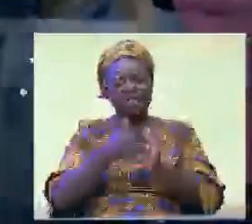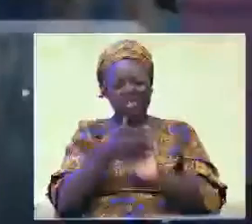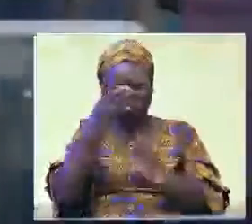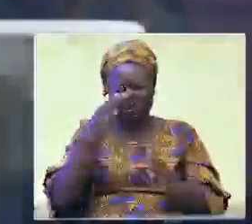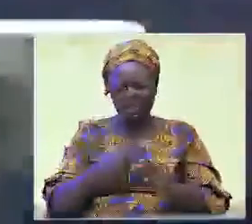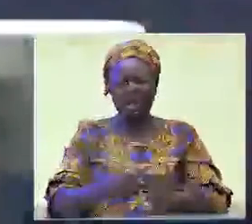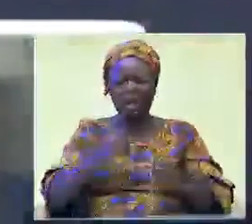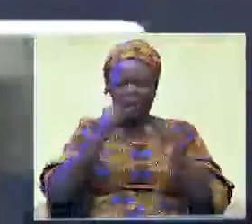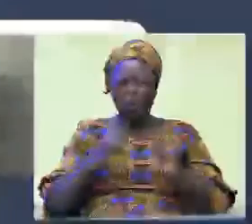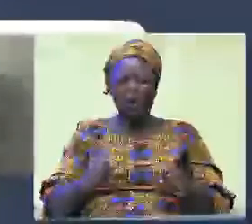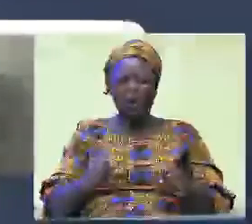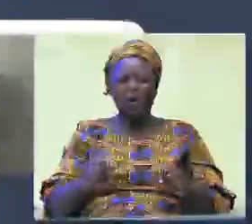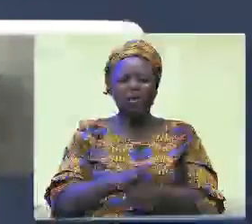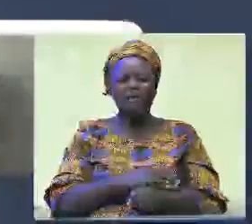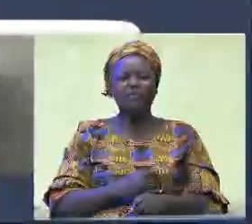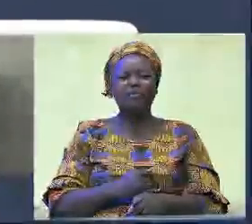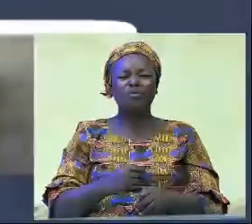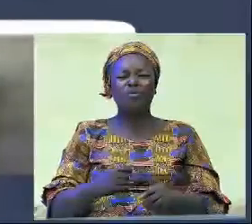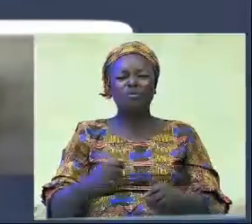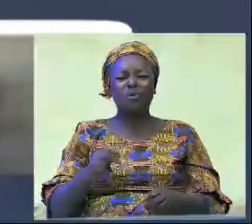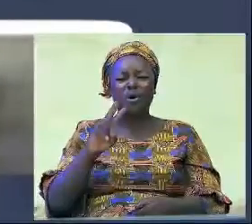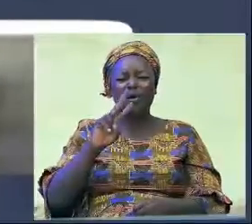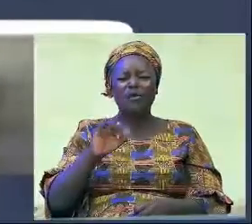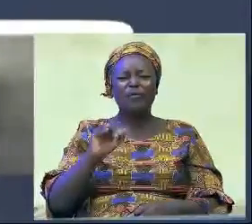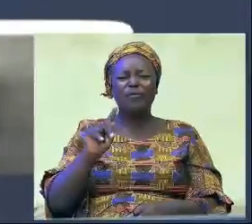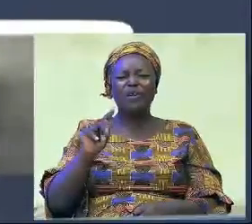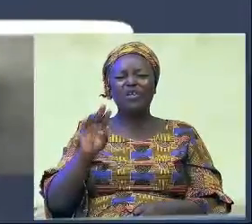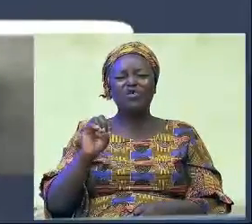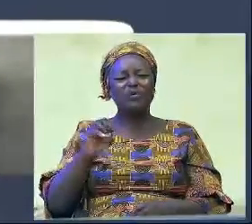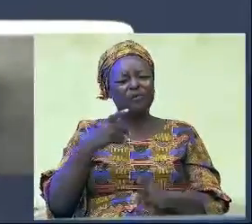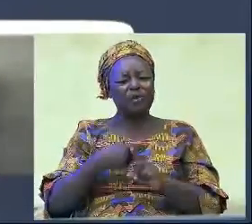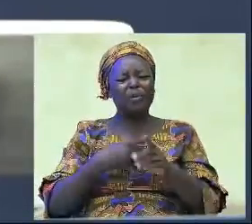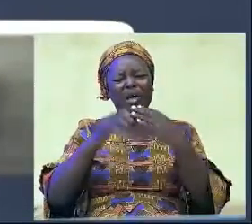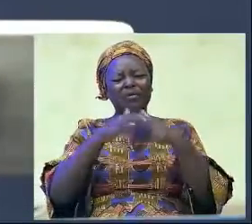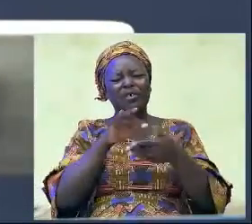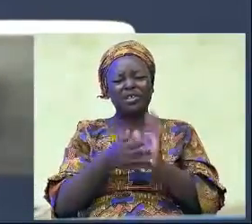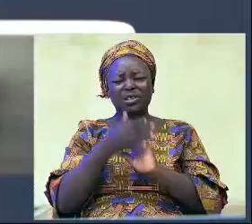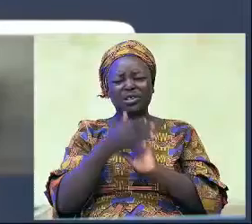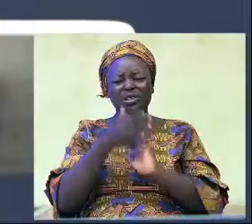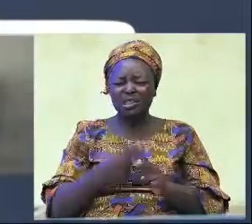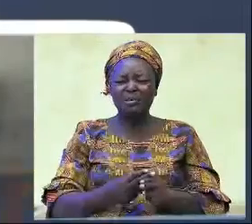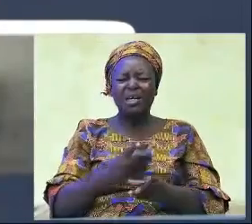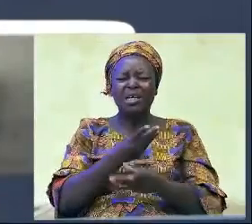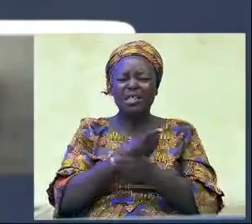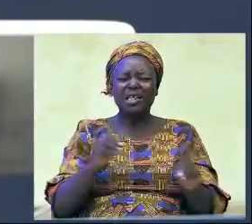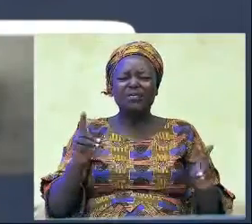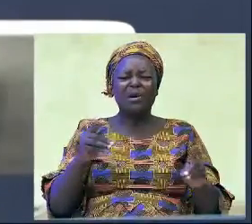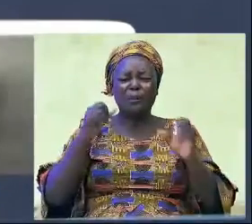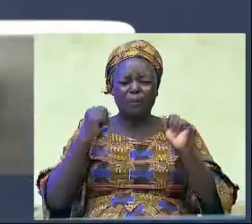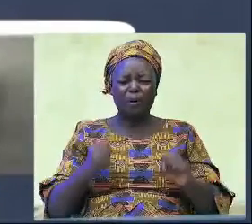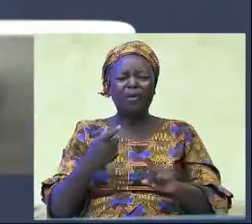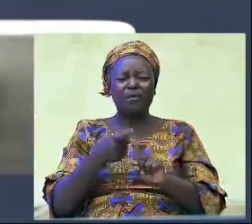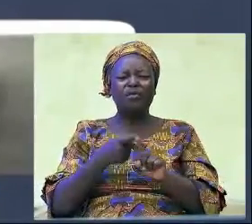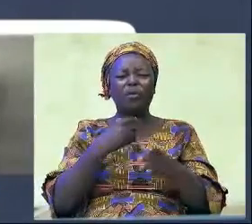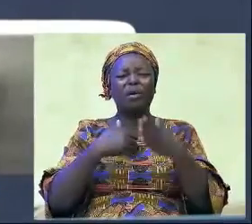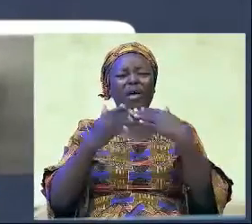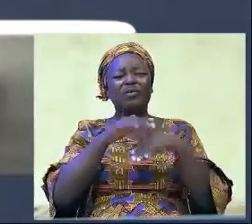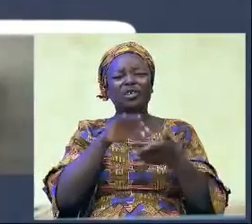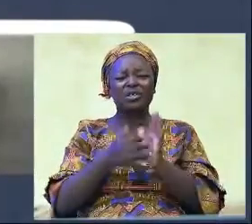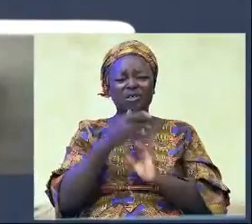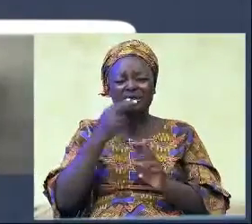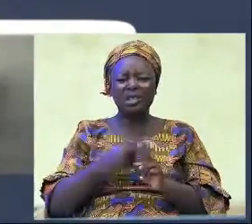Healing virtue from heaven. Powerful virtue from heaven. Deliverance virtue